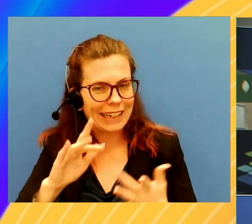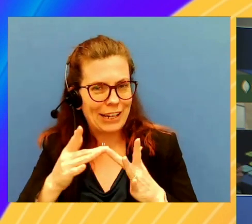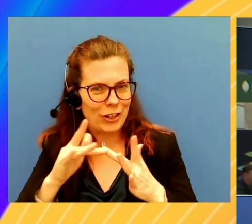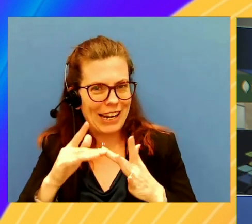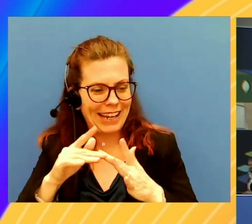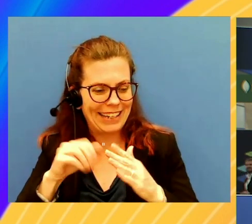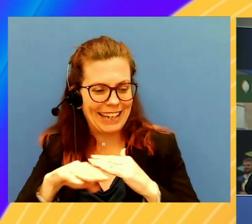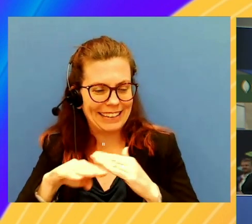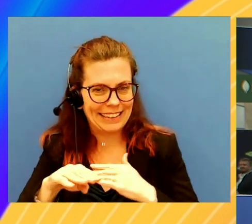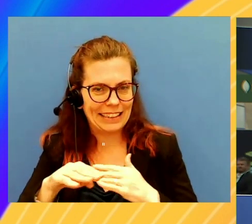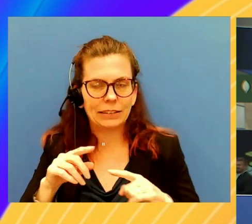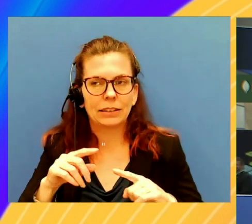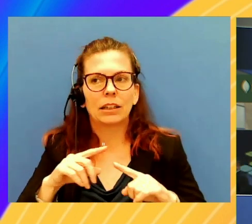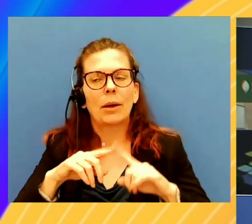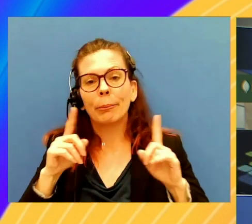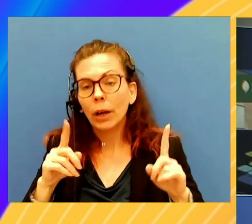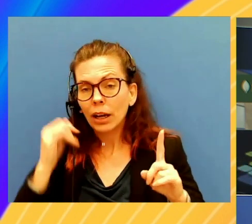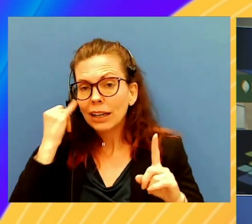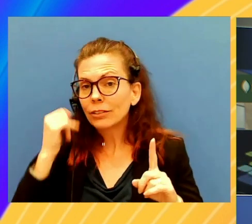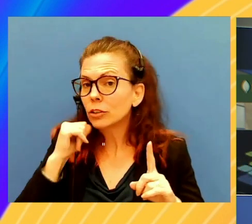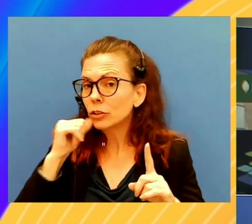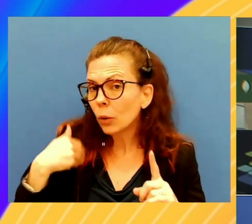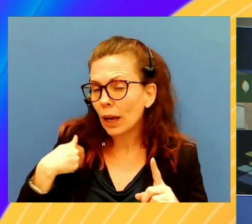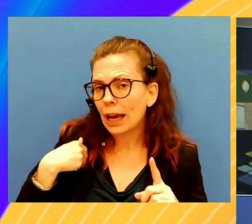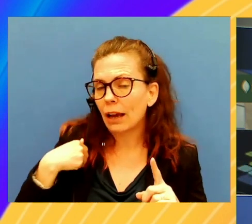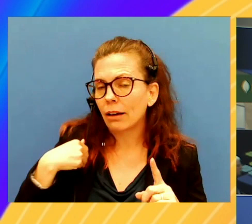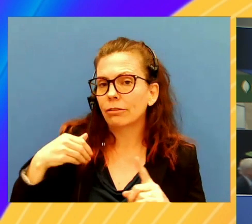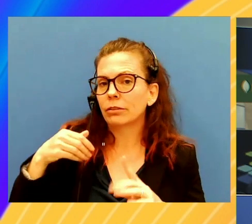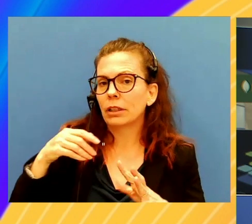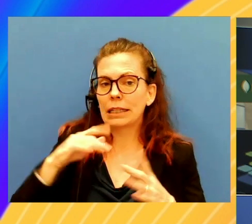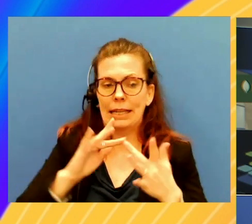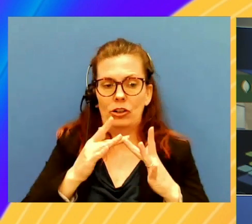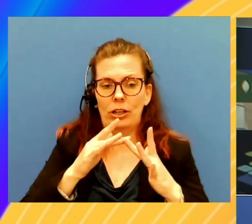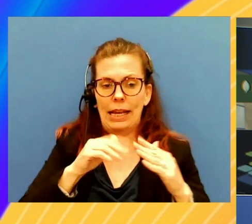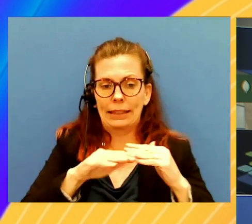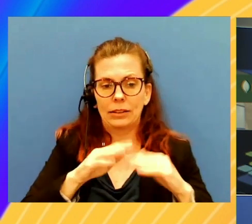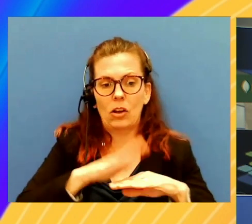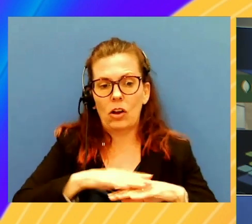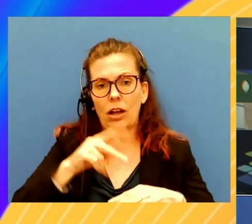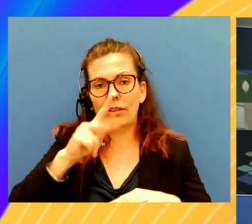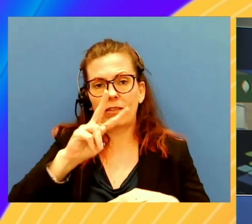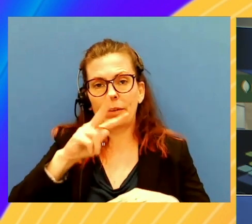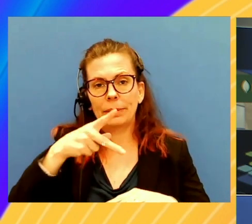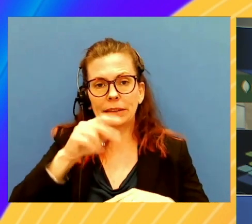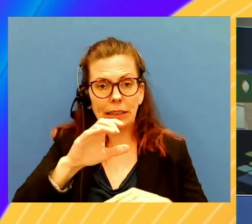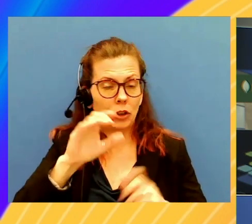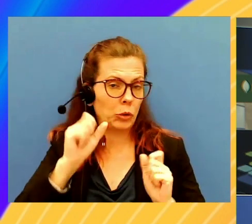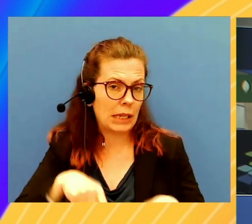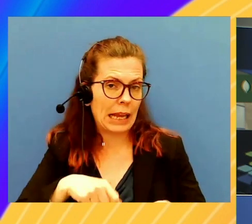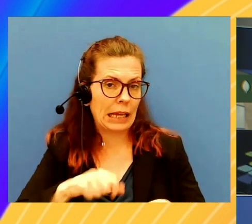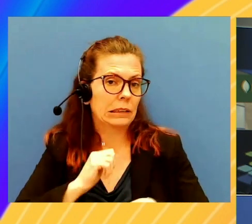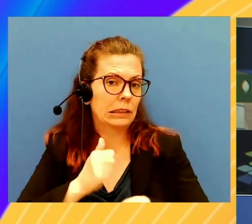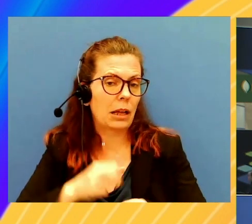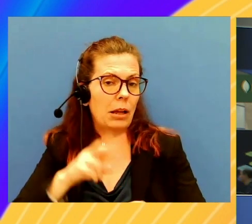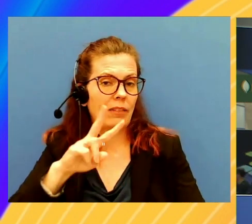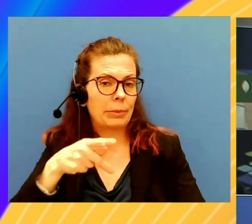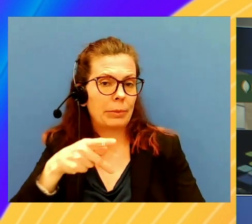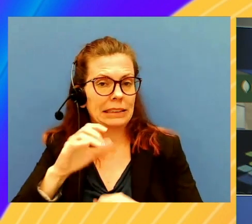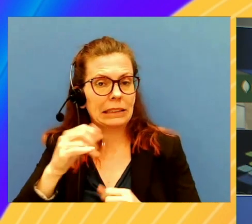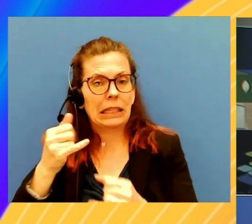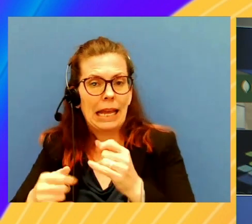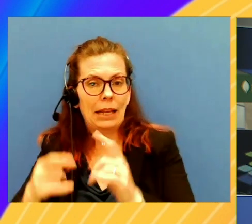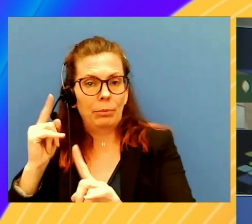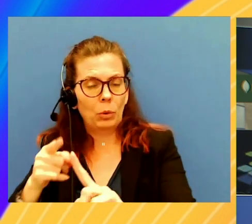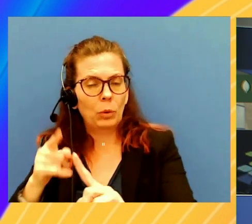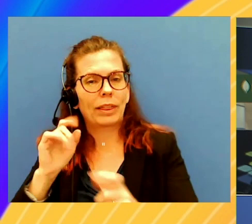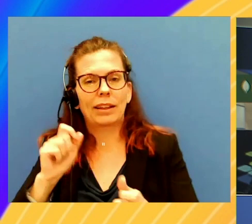access. But if you don't have if you don't have internet access on your VPCs, you can set up a VPC endpoint, which would basically